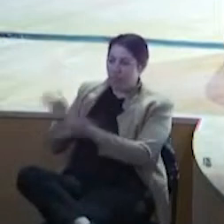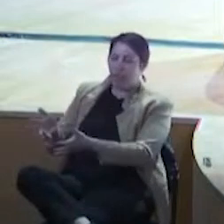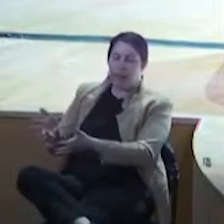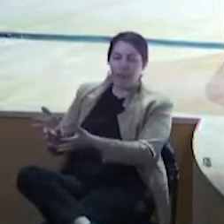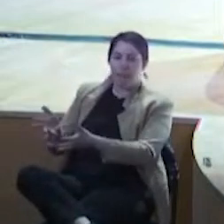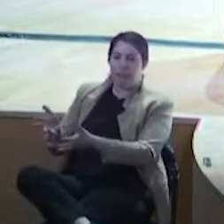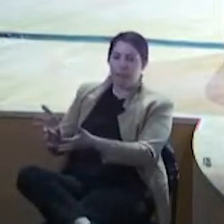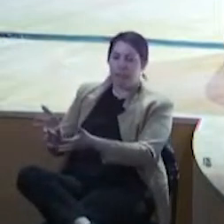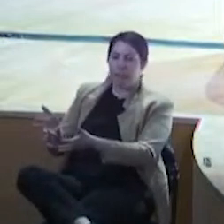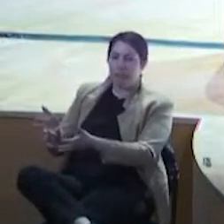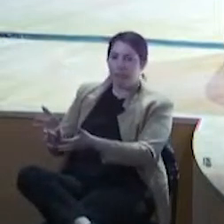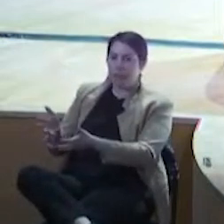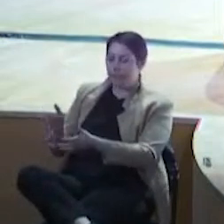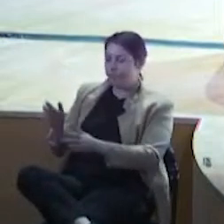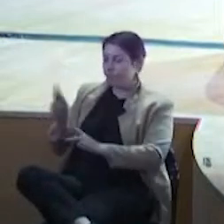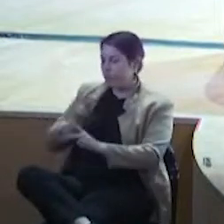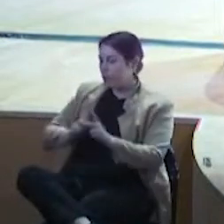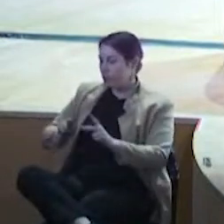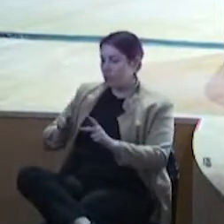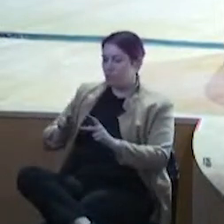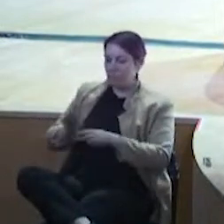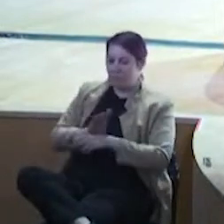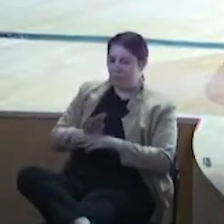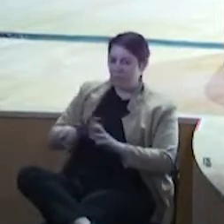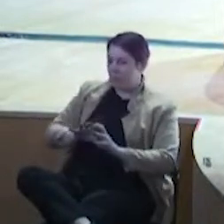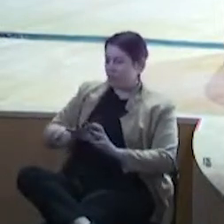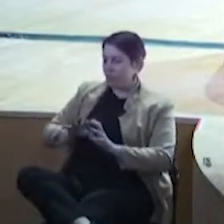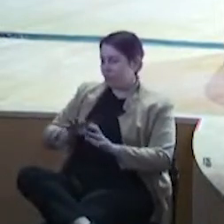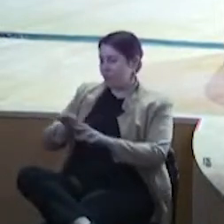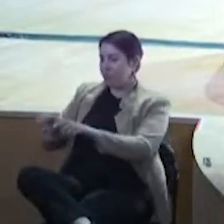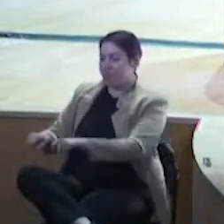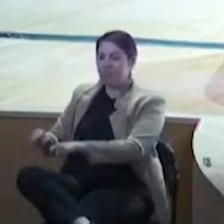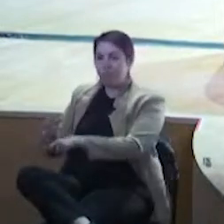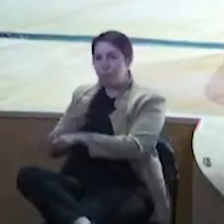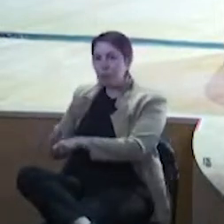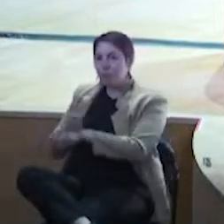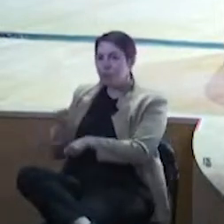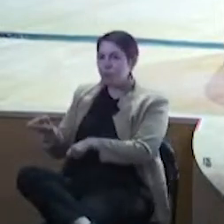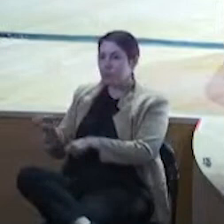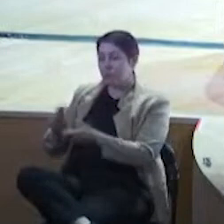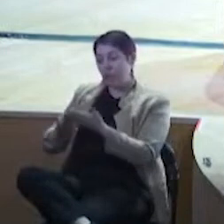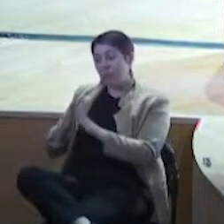municipalities, individuals, cities, towns,